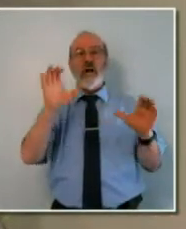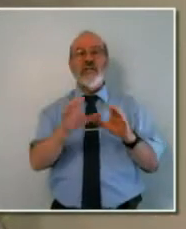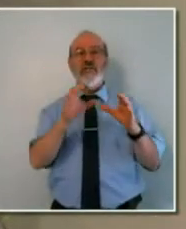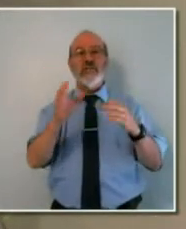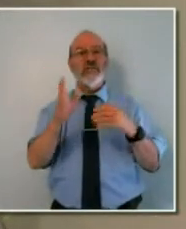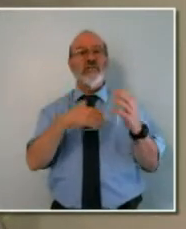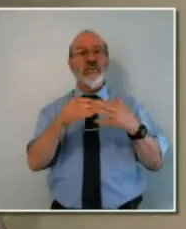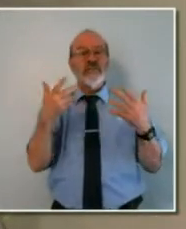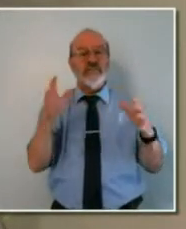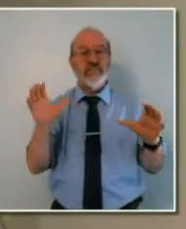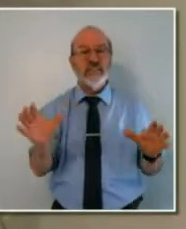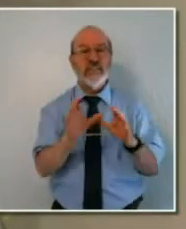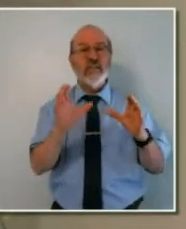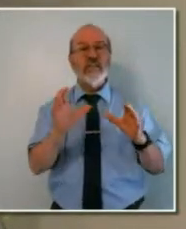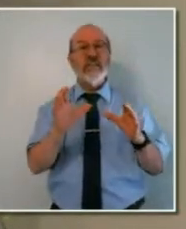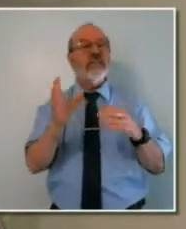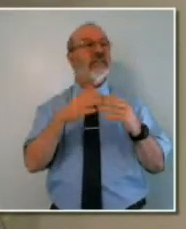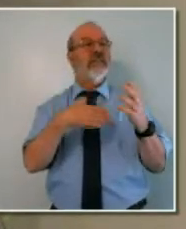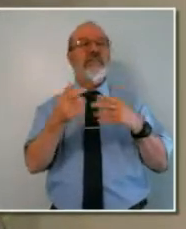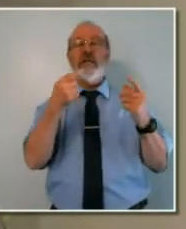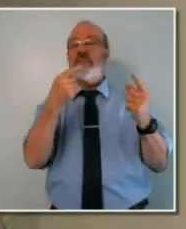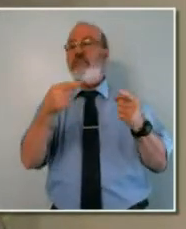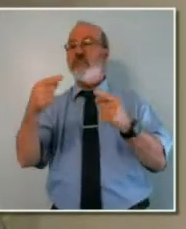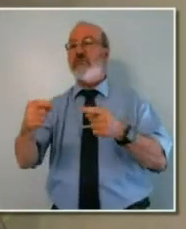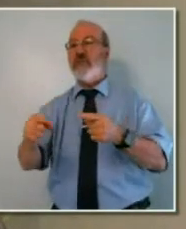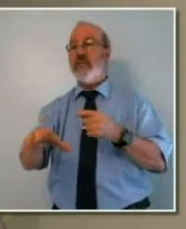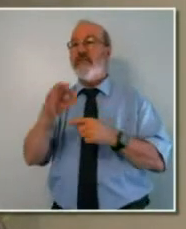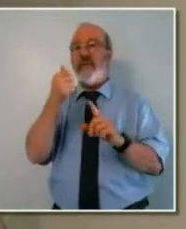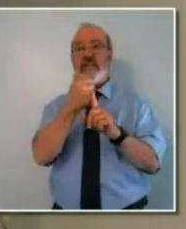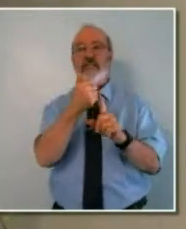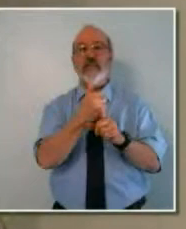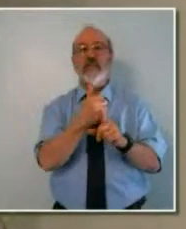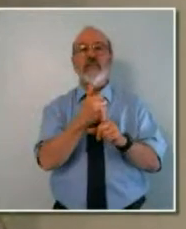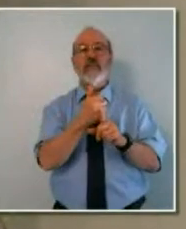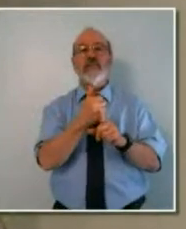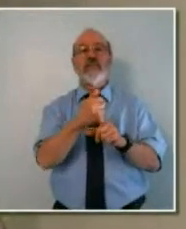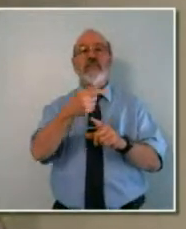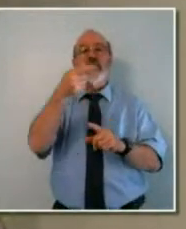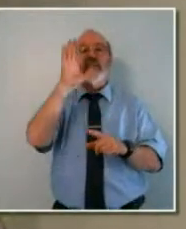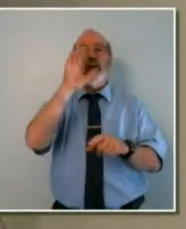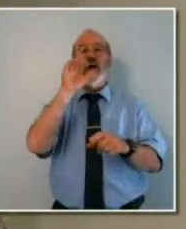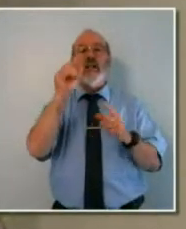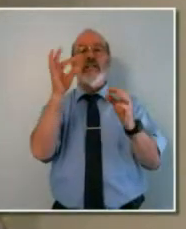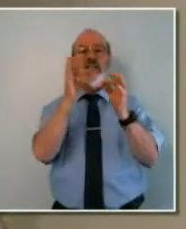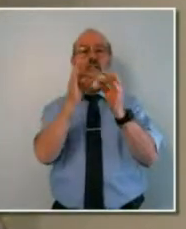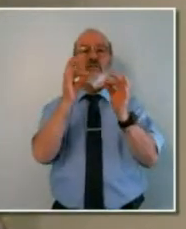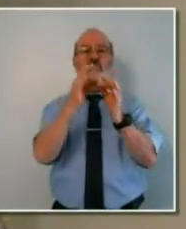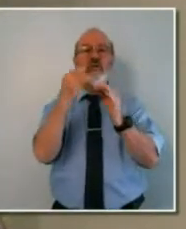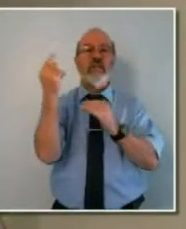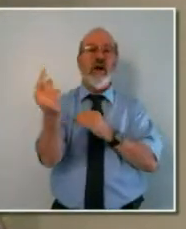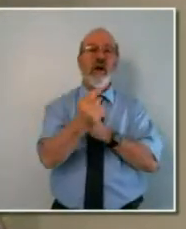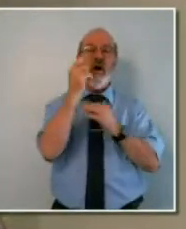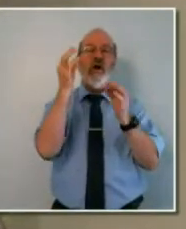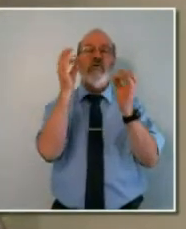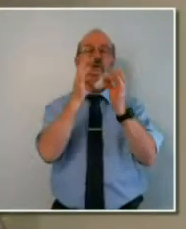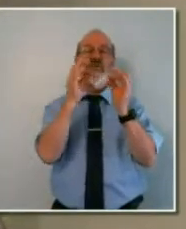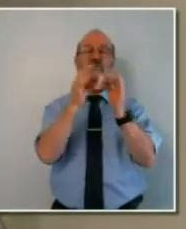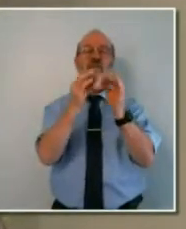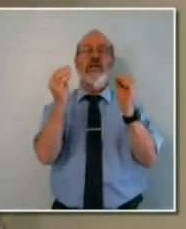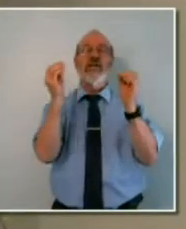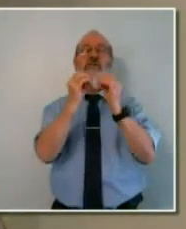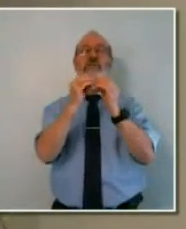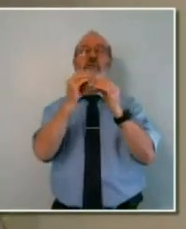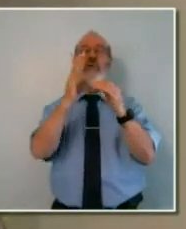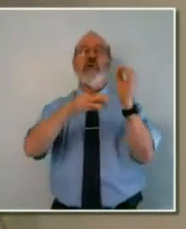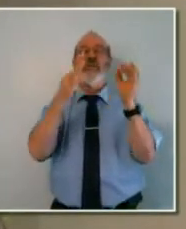done, and no matter what circumstance they find themselves in, he is worthy, always worthy, more than worthy